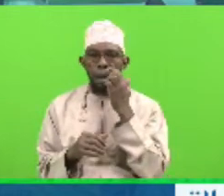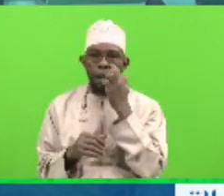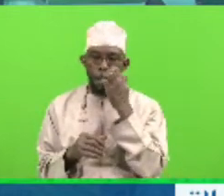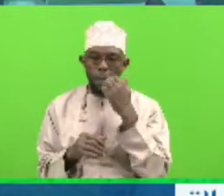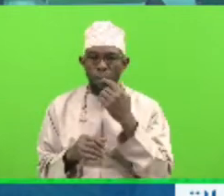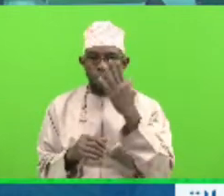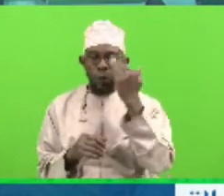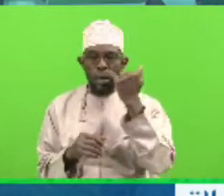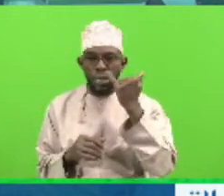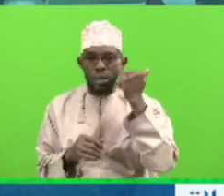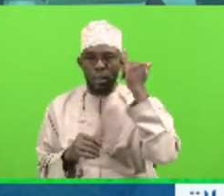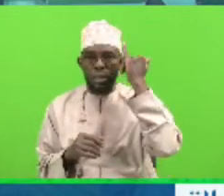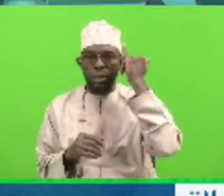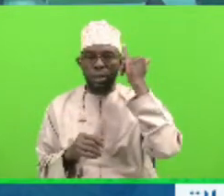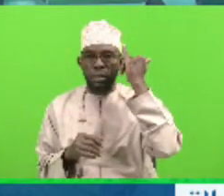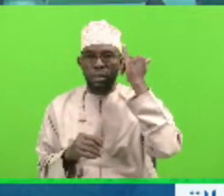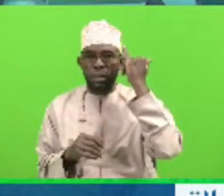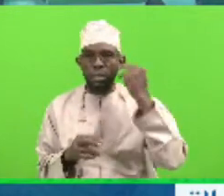Because historically,